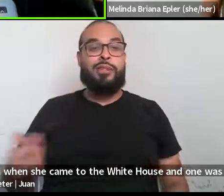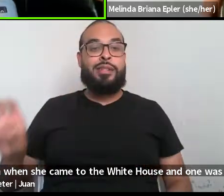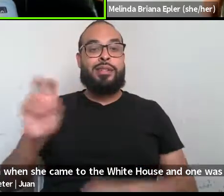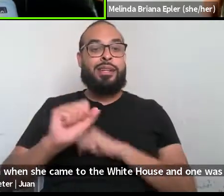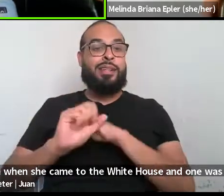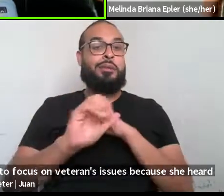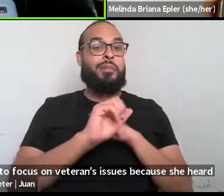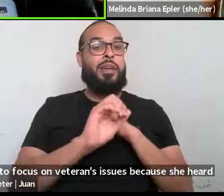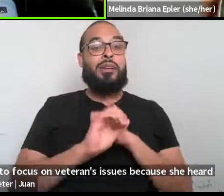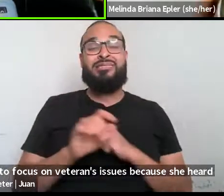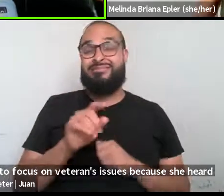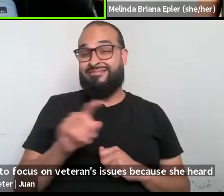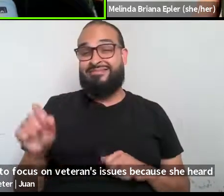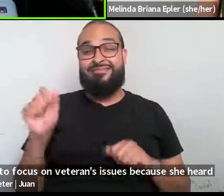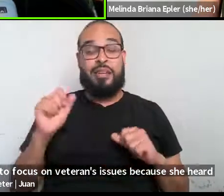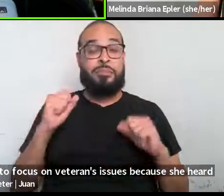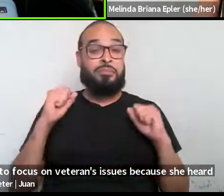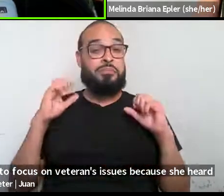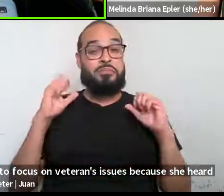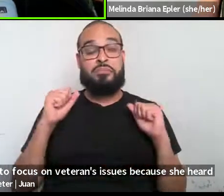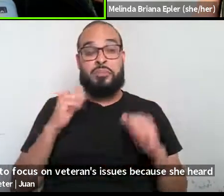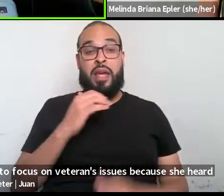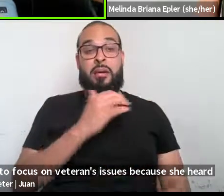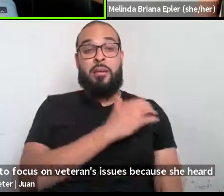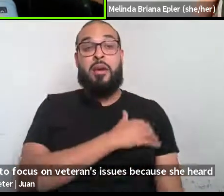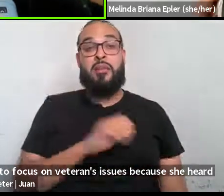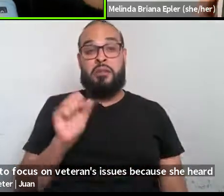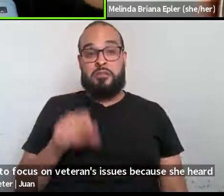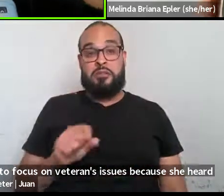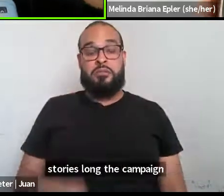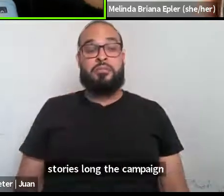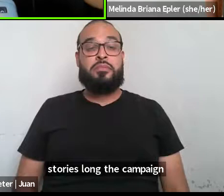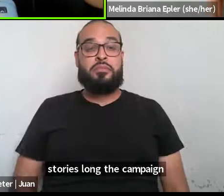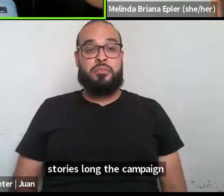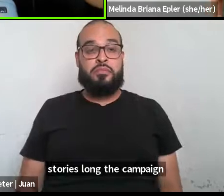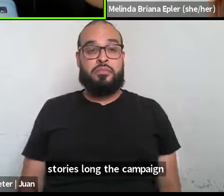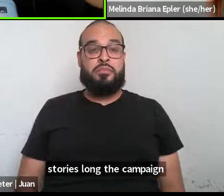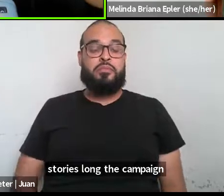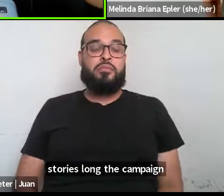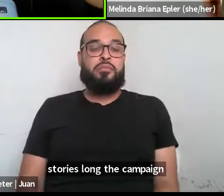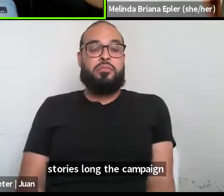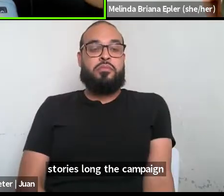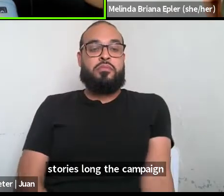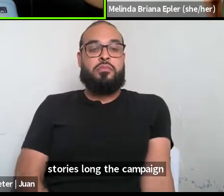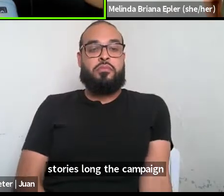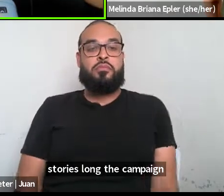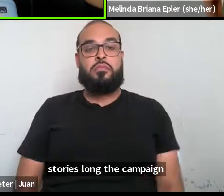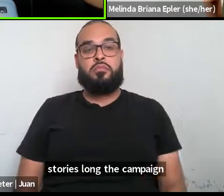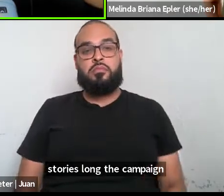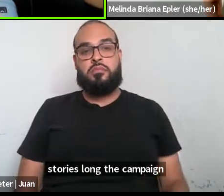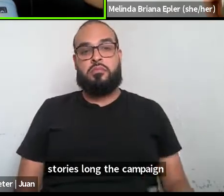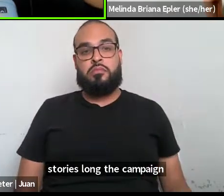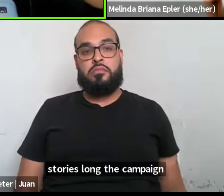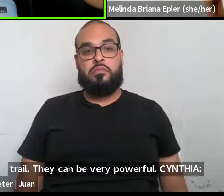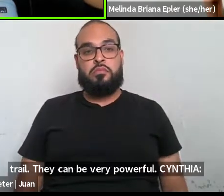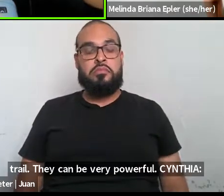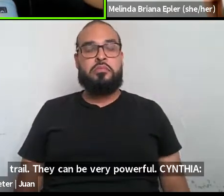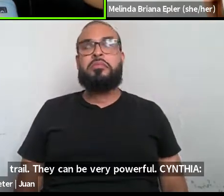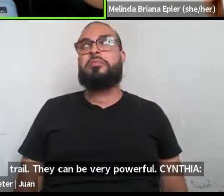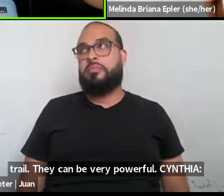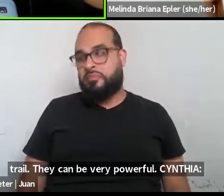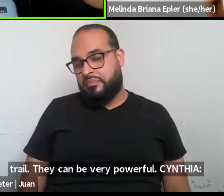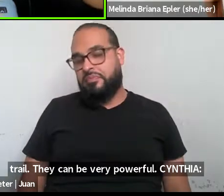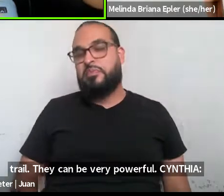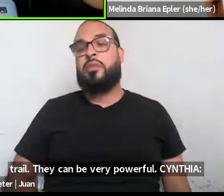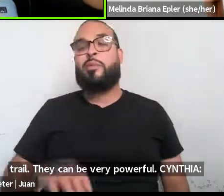be very powerful. Yeah. Yeah. And when I think about, learning from folks who are